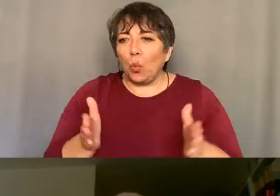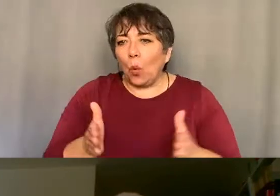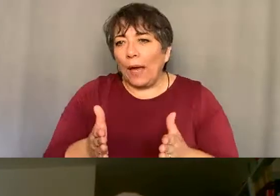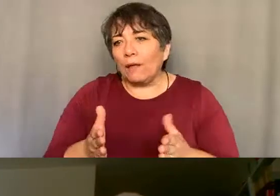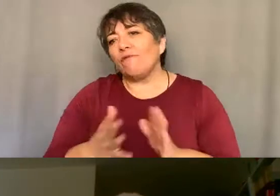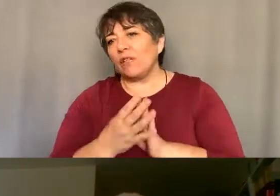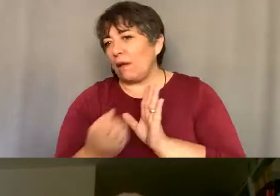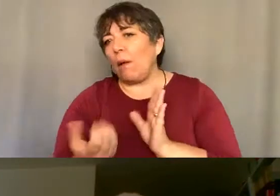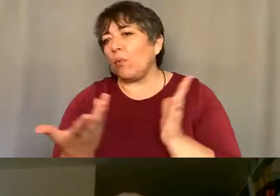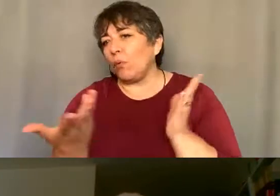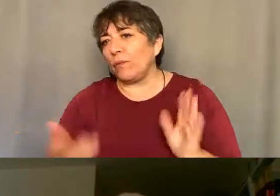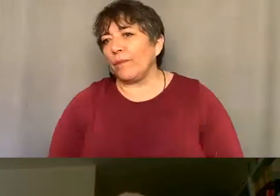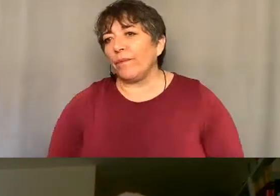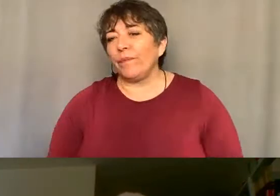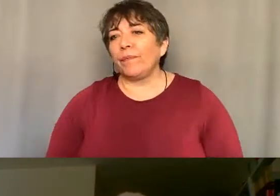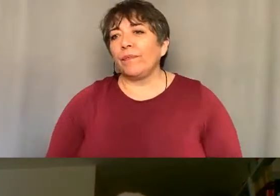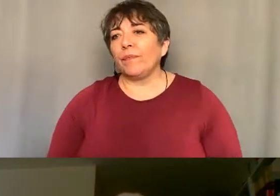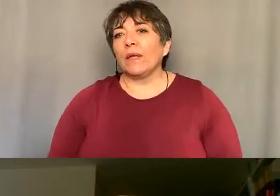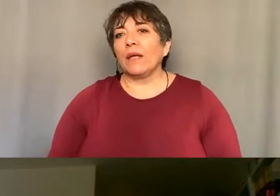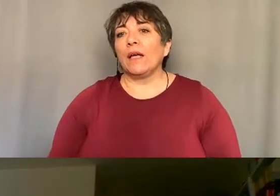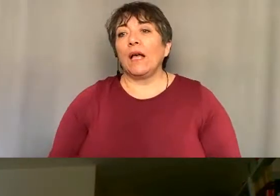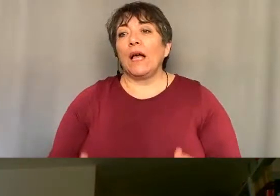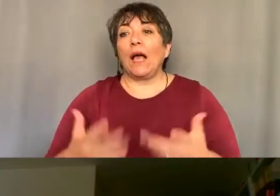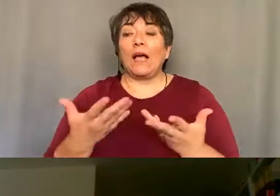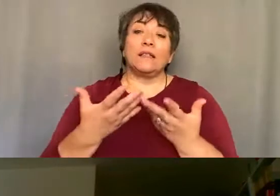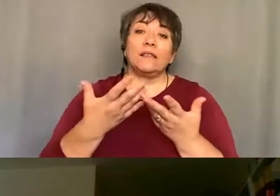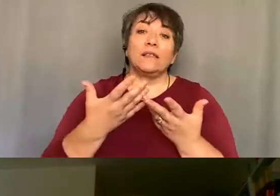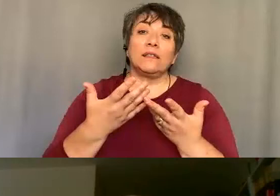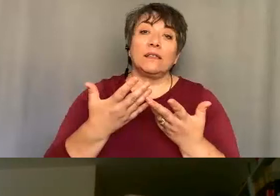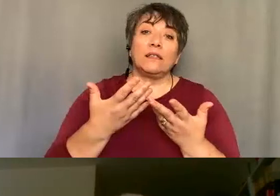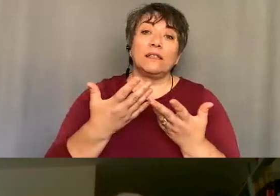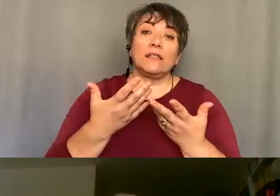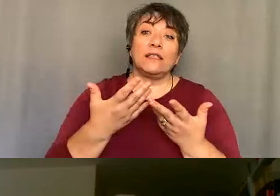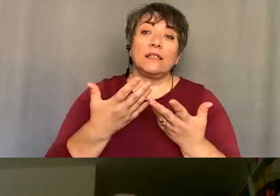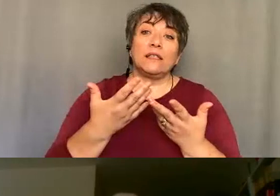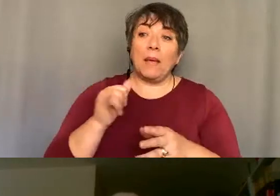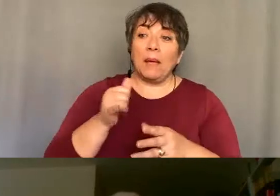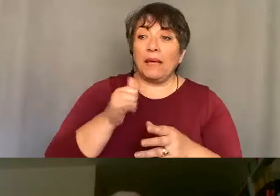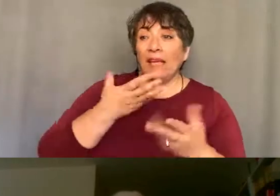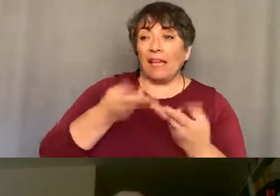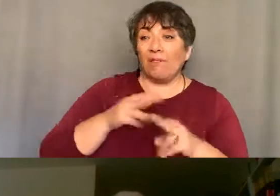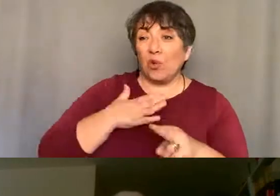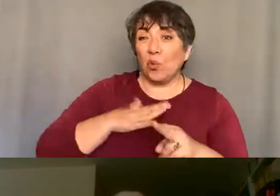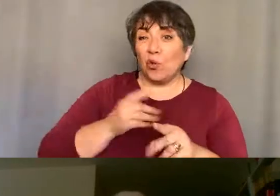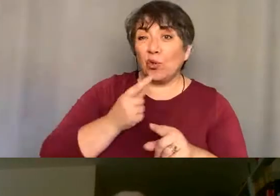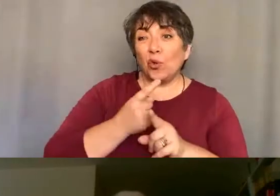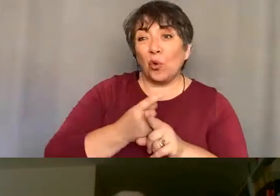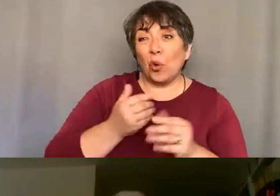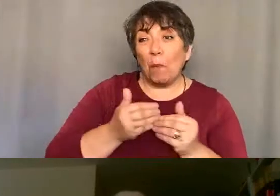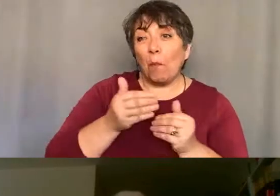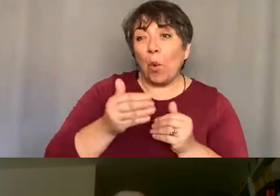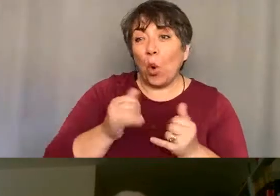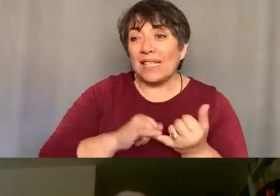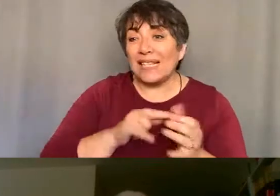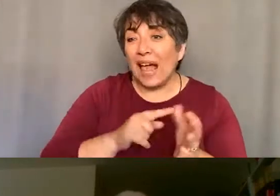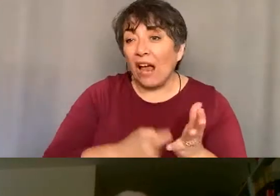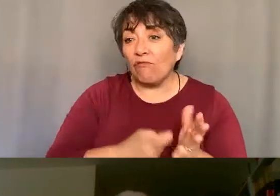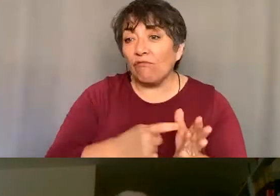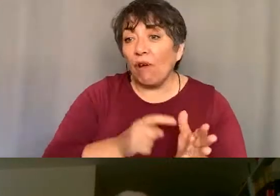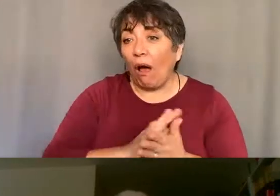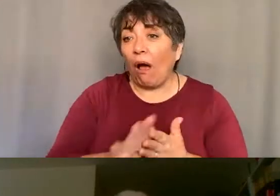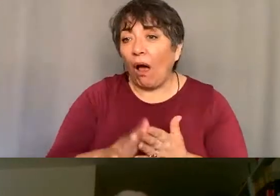well. I hope that helps, Sarah, and obviously we can pick up outside if there's something more that you want us to pick up on that. Thank you very much. There's